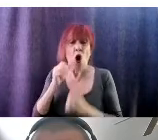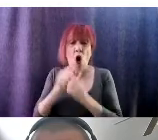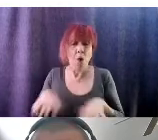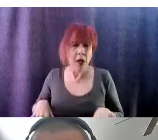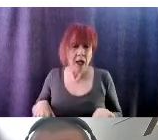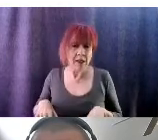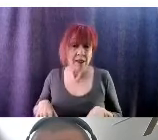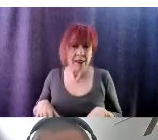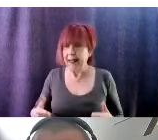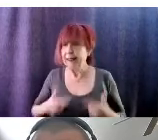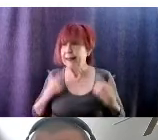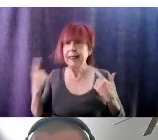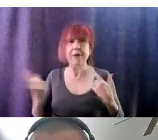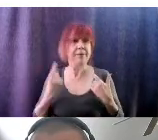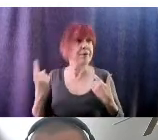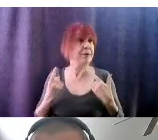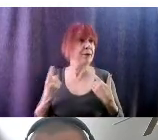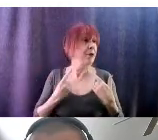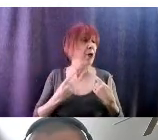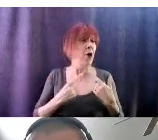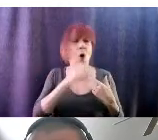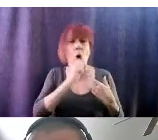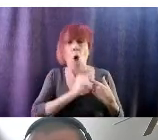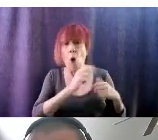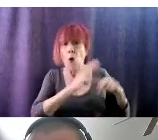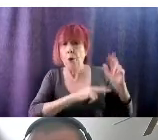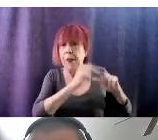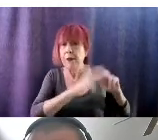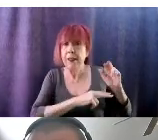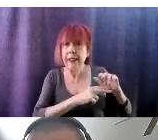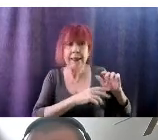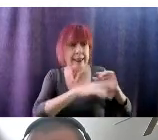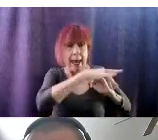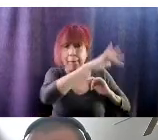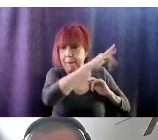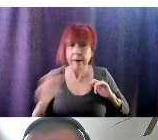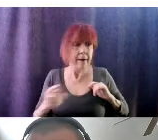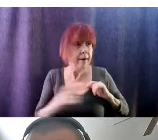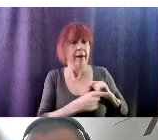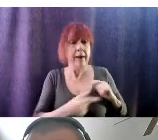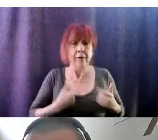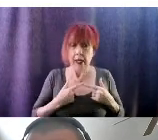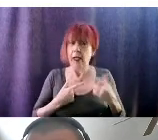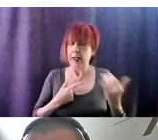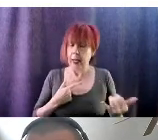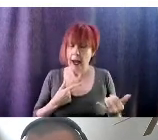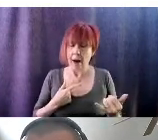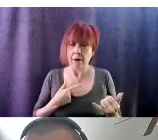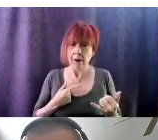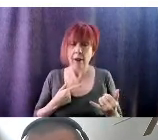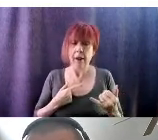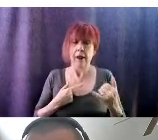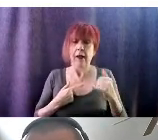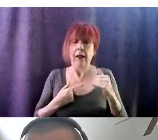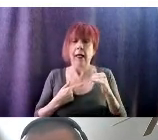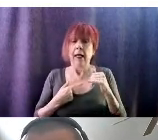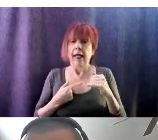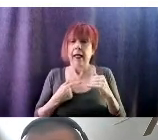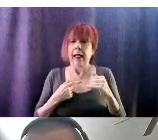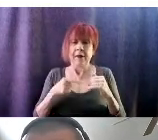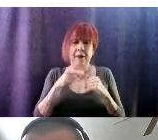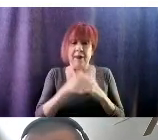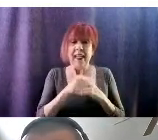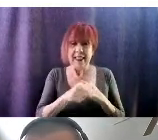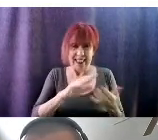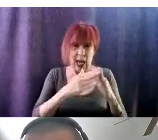buildings of the city. He was in because, just as Jeff alluded to, you're talking about a town that had 100,000 people in it, and now they have 17,000